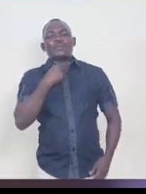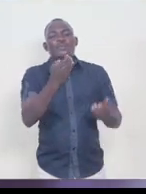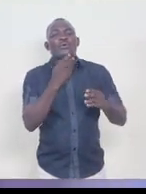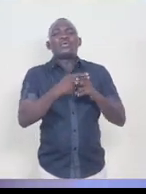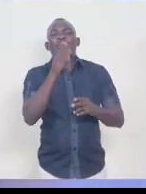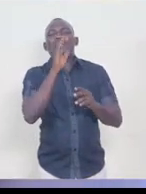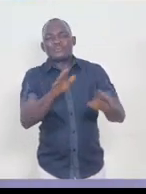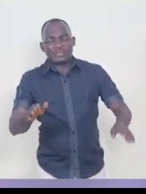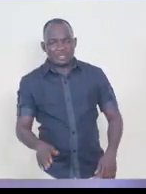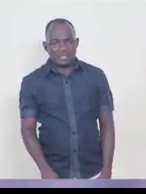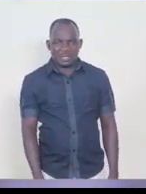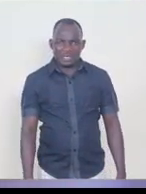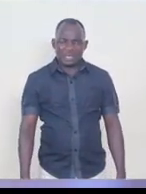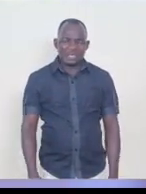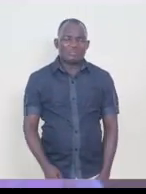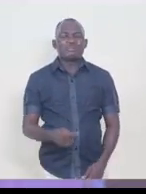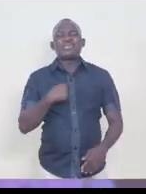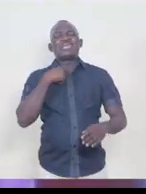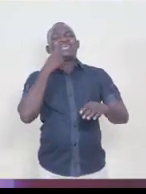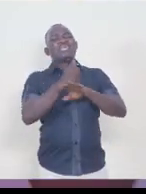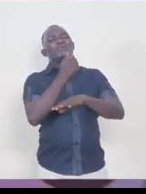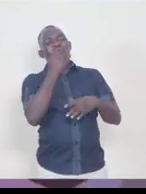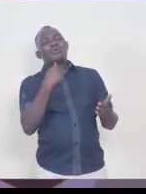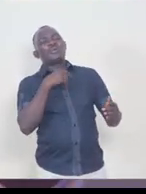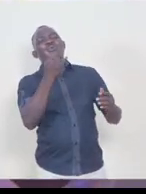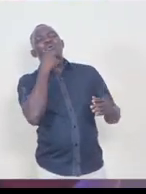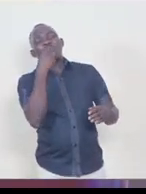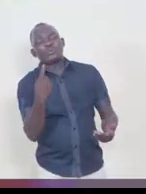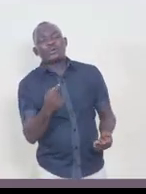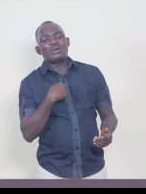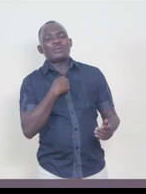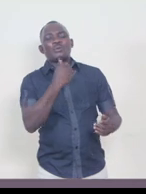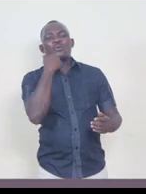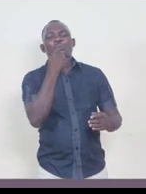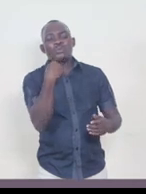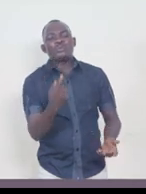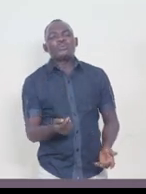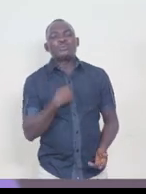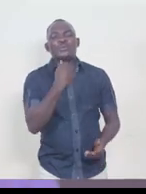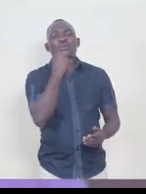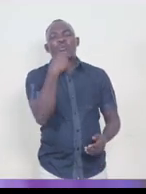Tell me. Who did I offend? What did I do wrong?